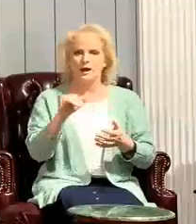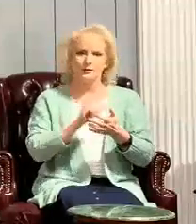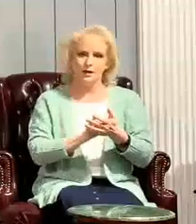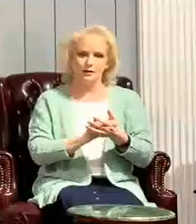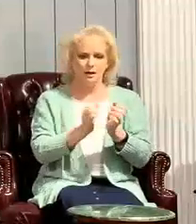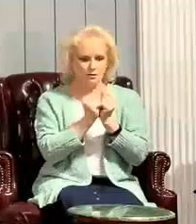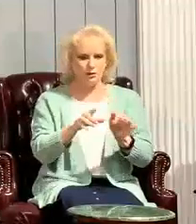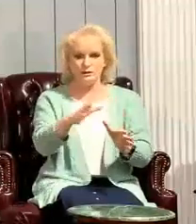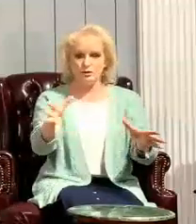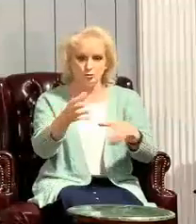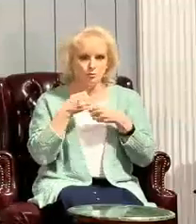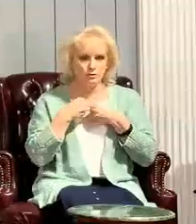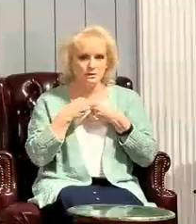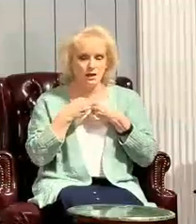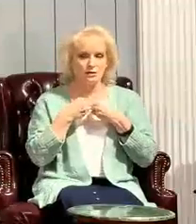that you possess